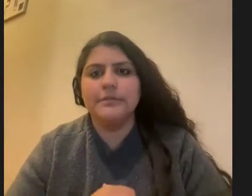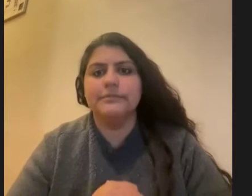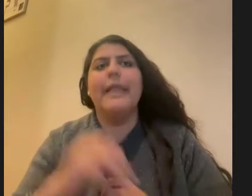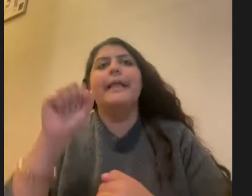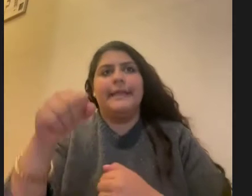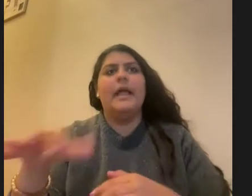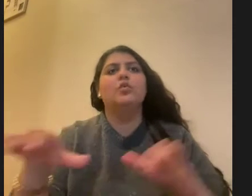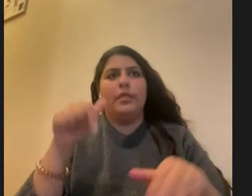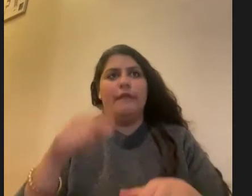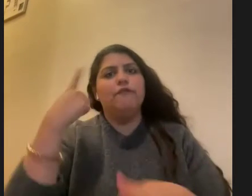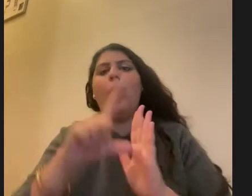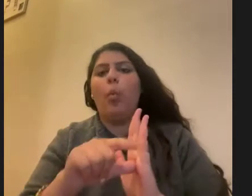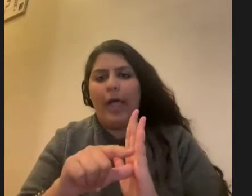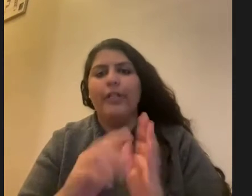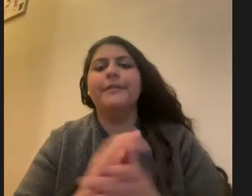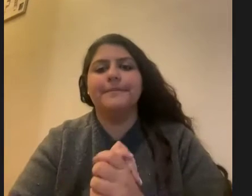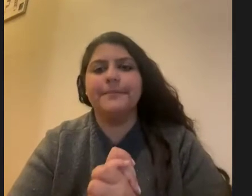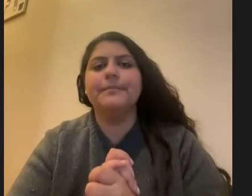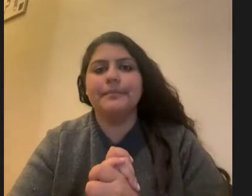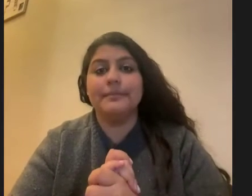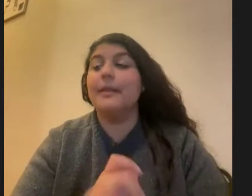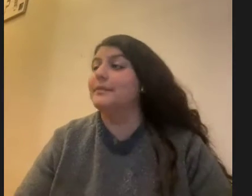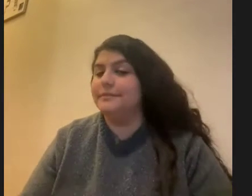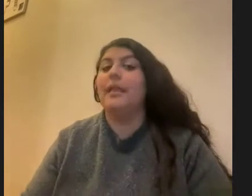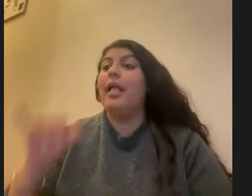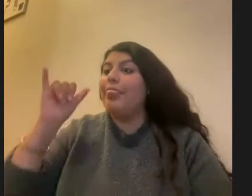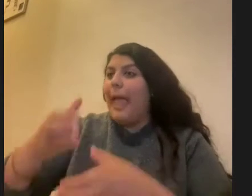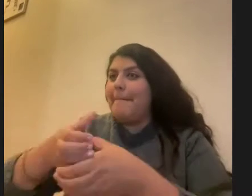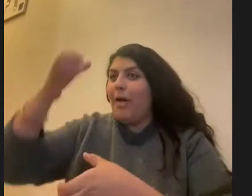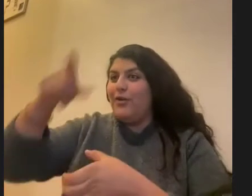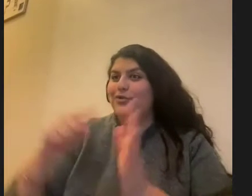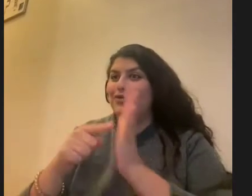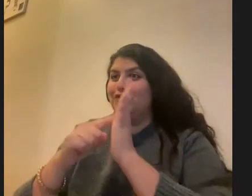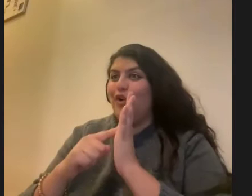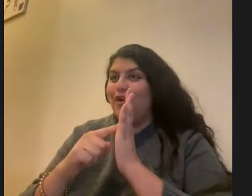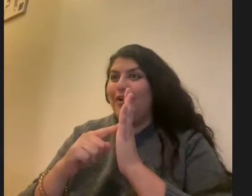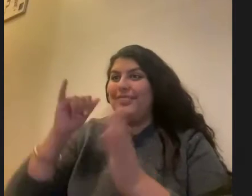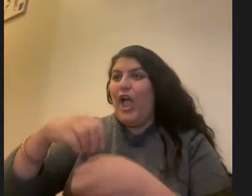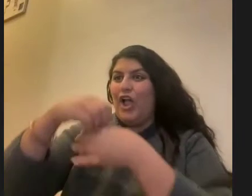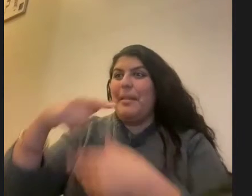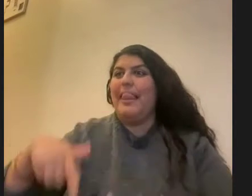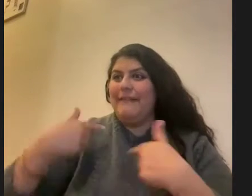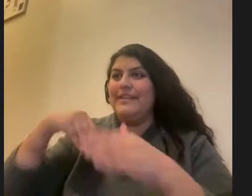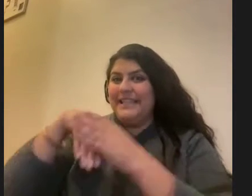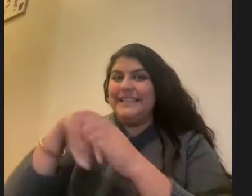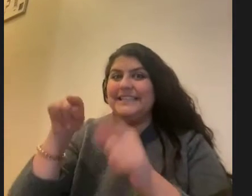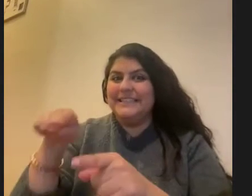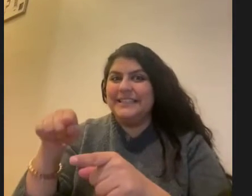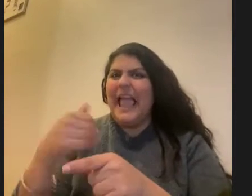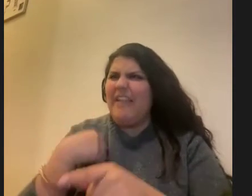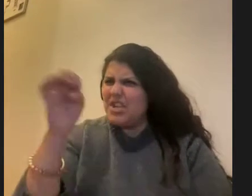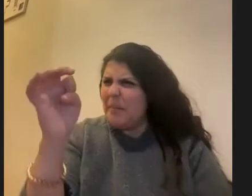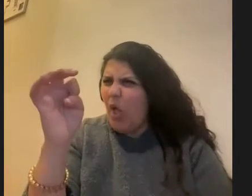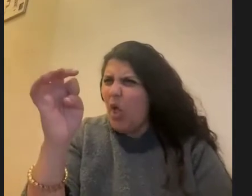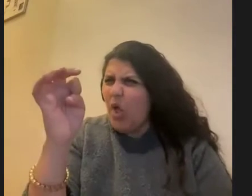time. Sweet. That bottle that you showed that those octopuses are living in the ocean, they've got like a pretty small hole.